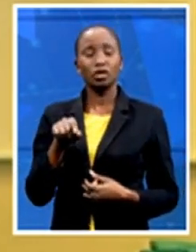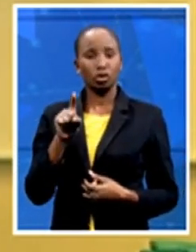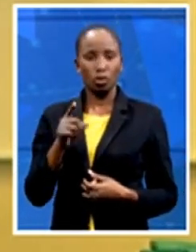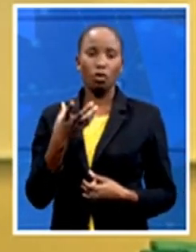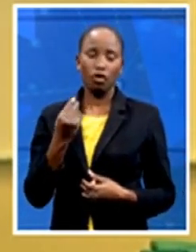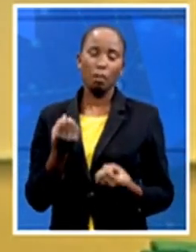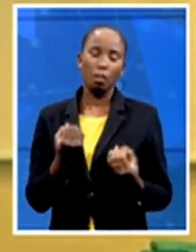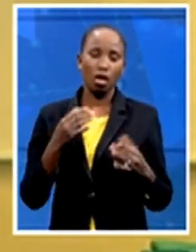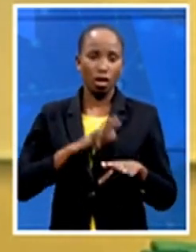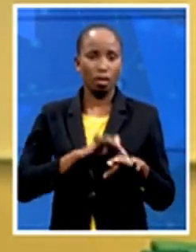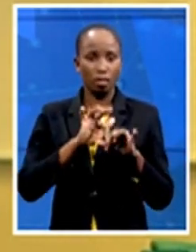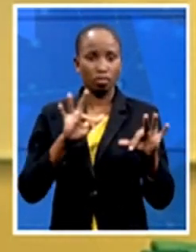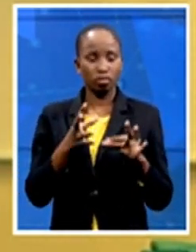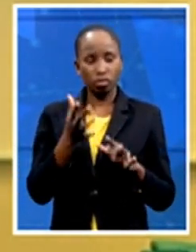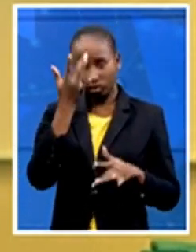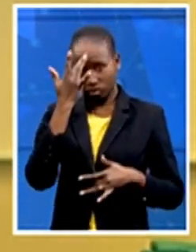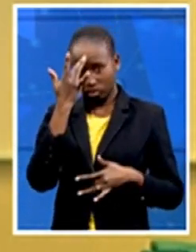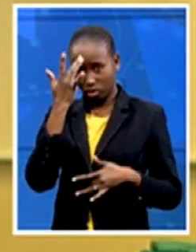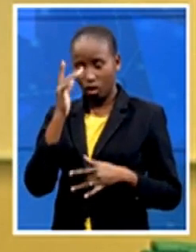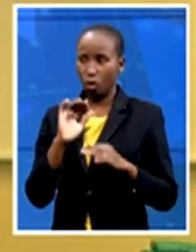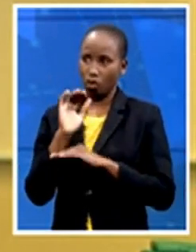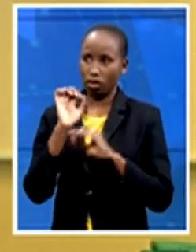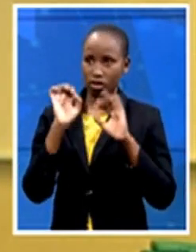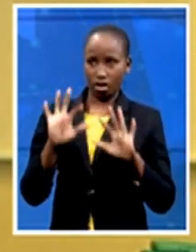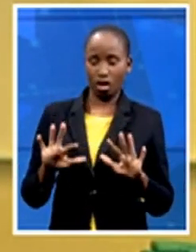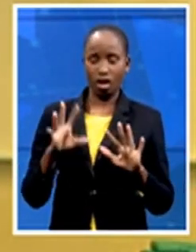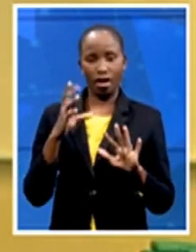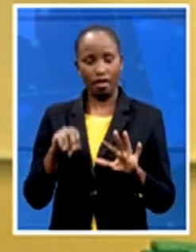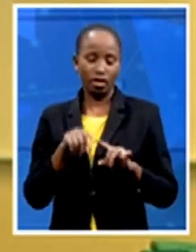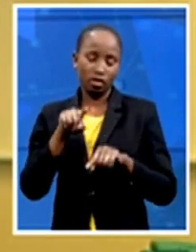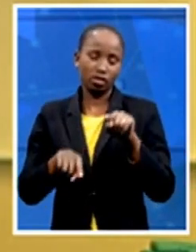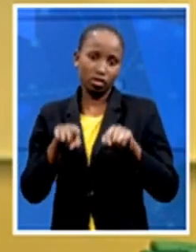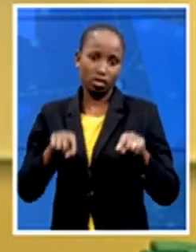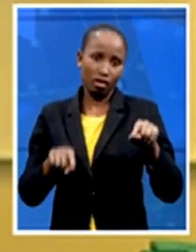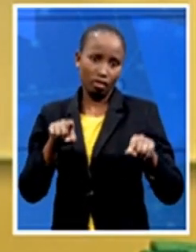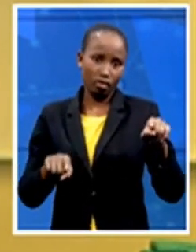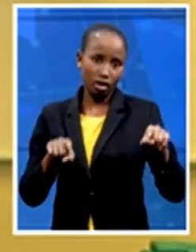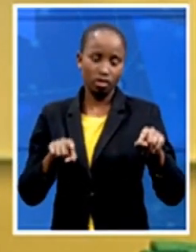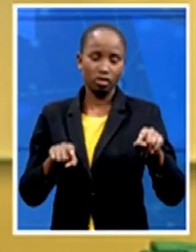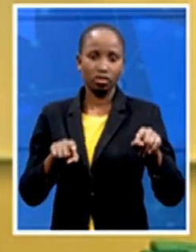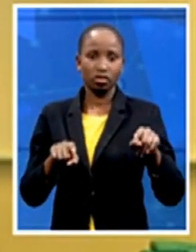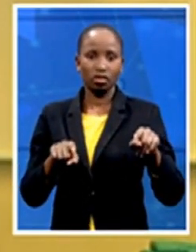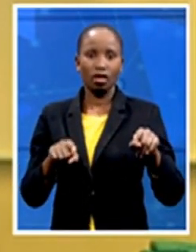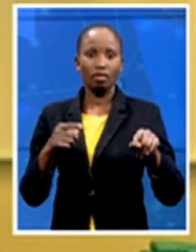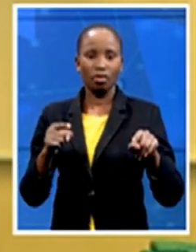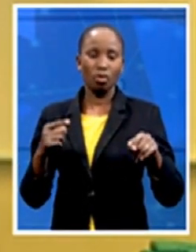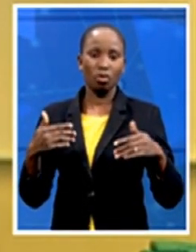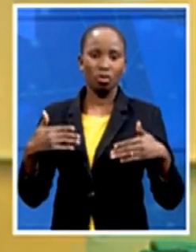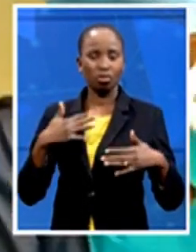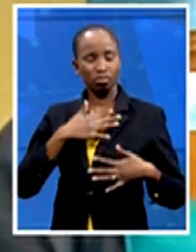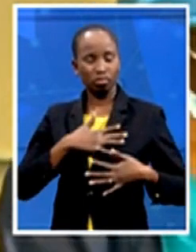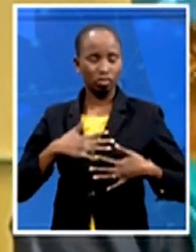cases of different types of some inguinal hernia repairs, some umbilical,